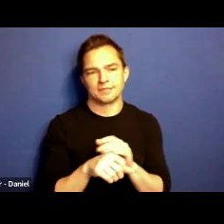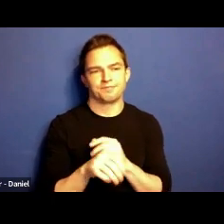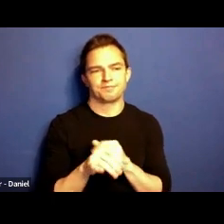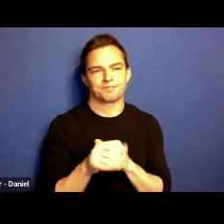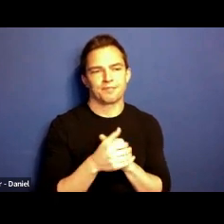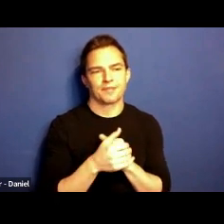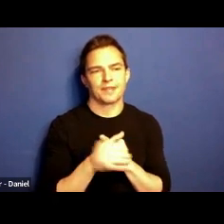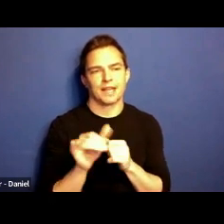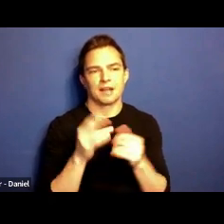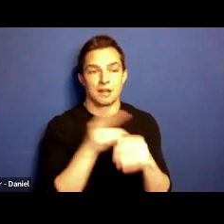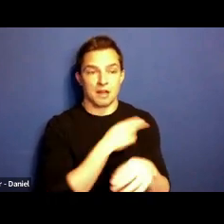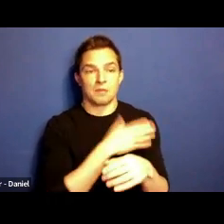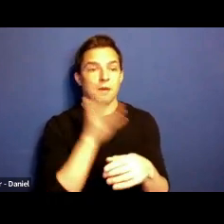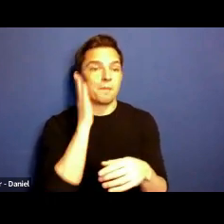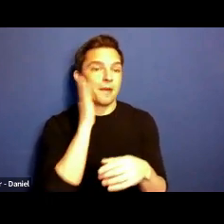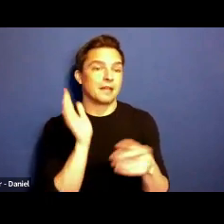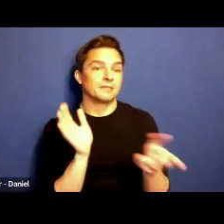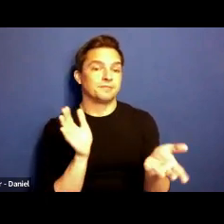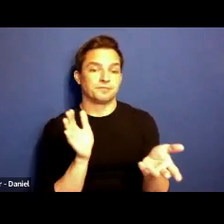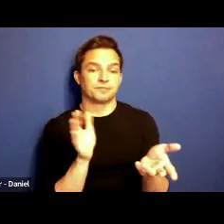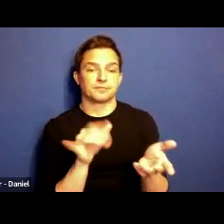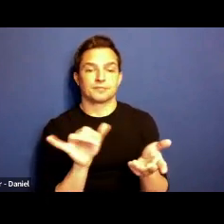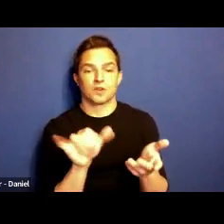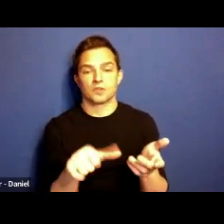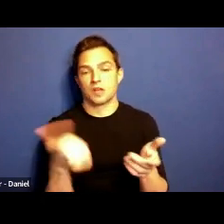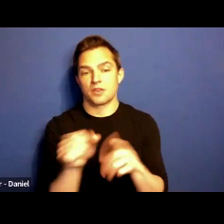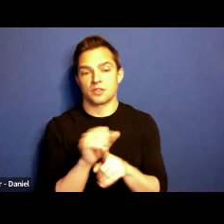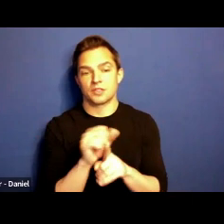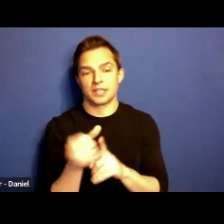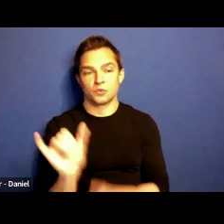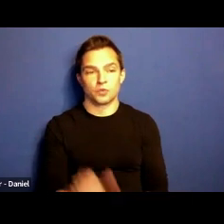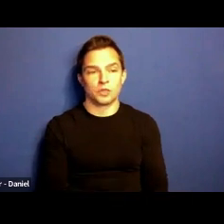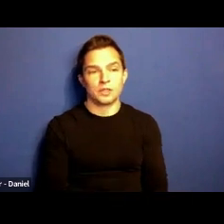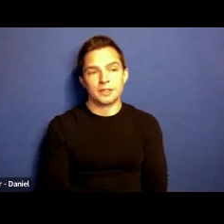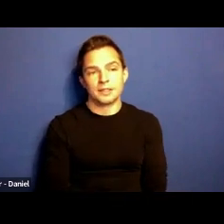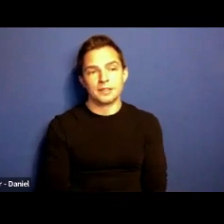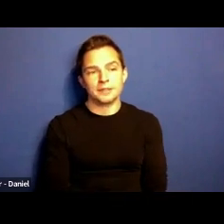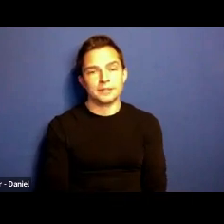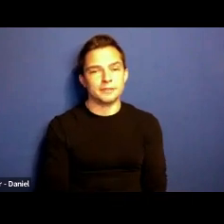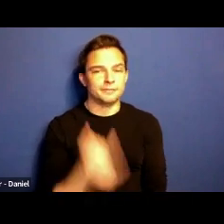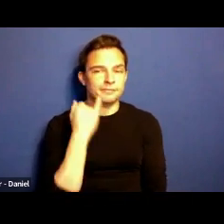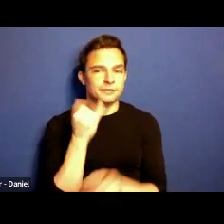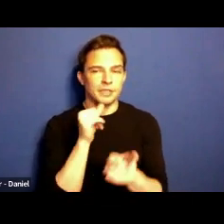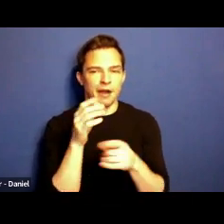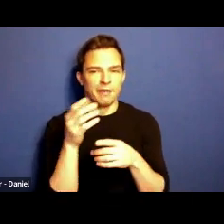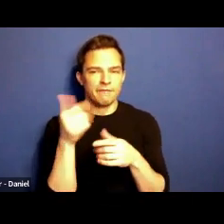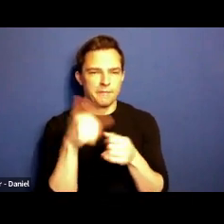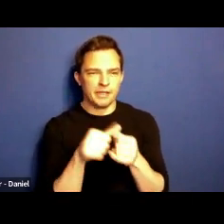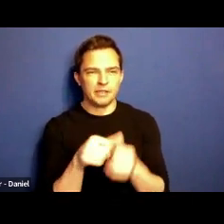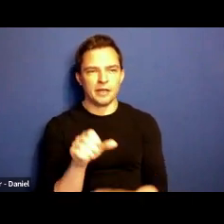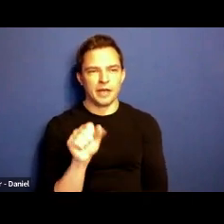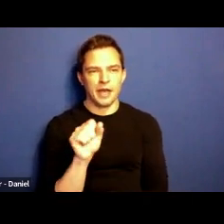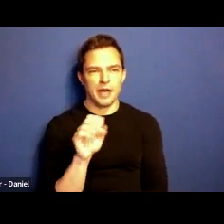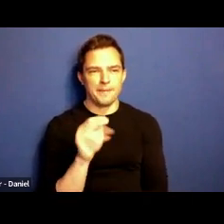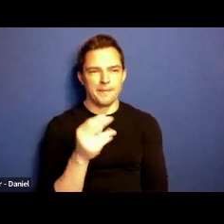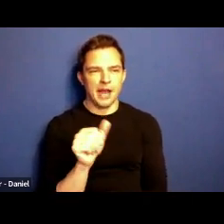in beds, both in state hospitals and in other settings. If you're not familiar with the acronym SMHA, it's the state